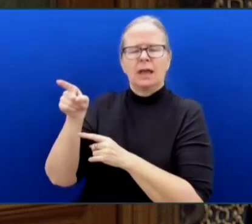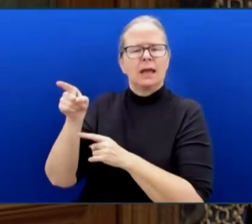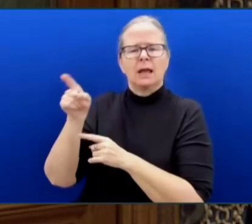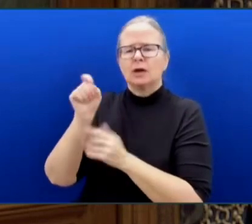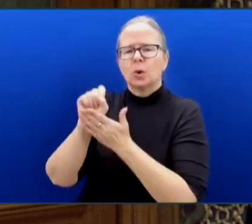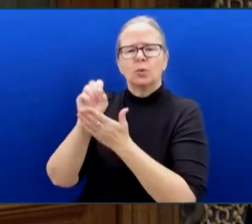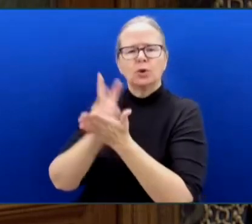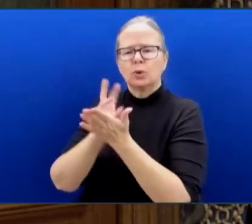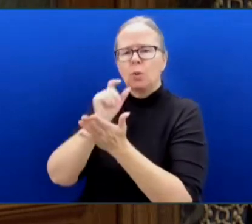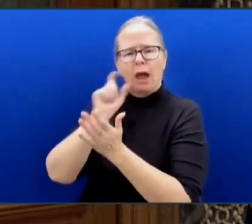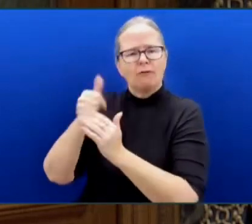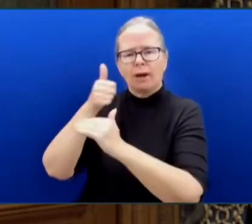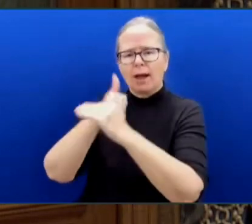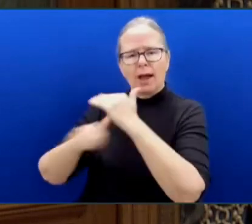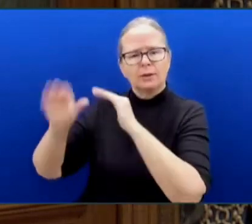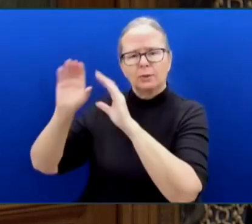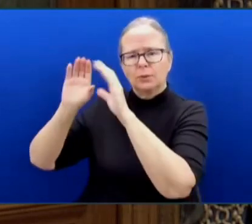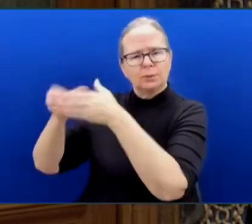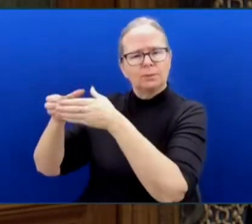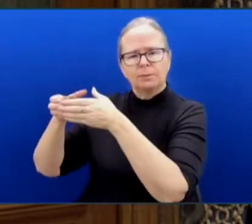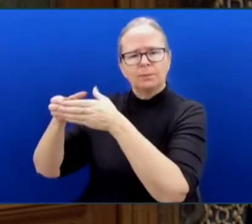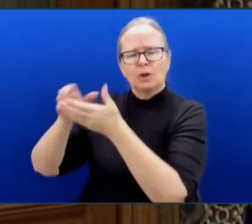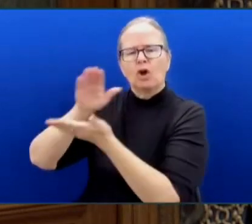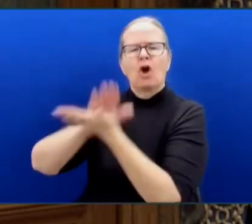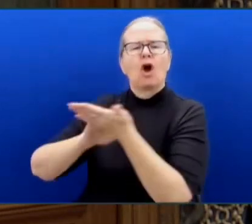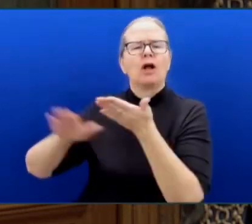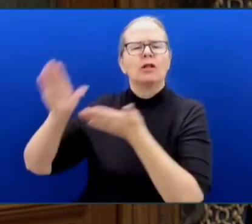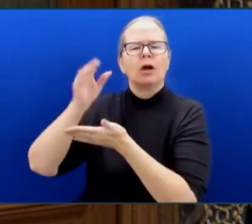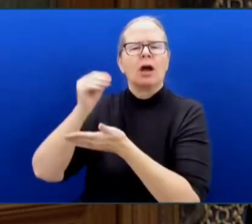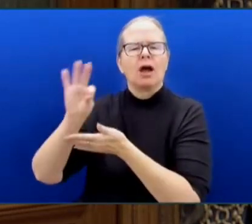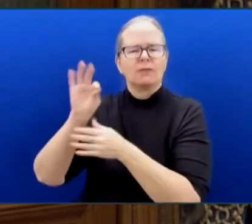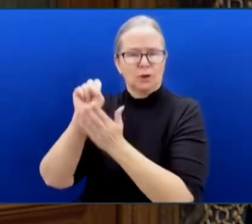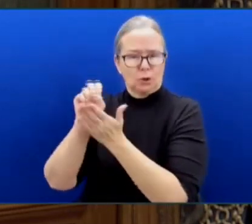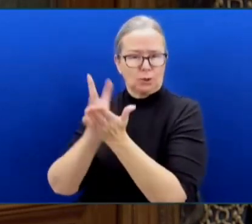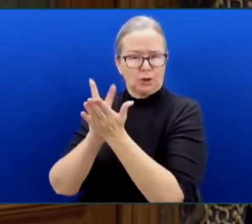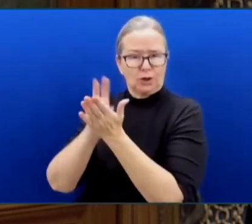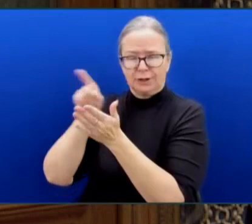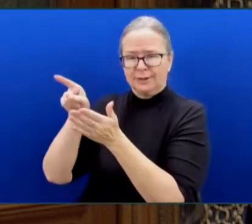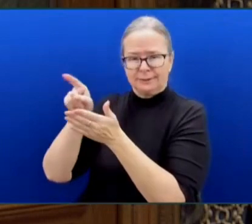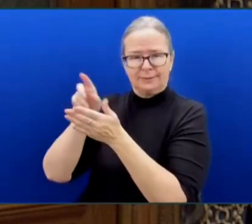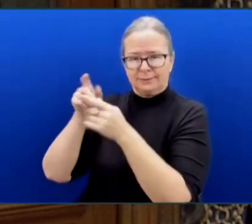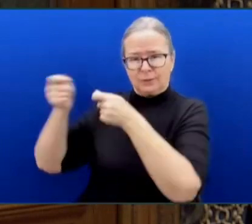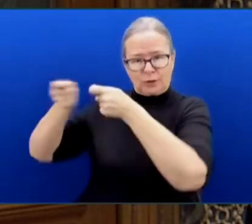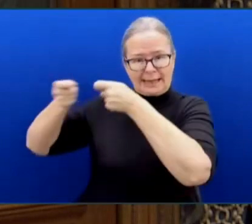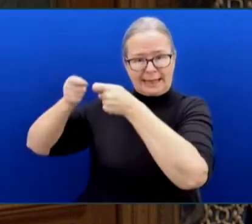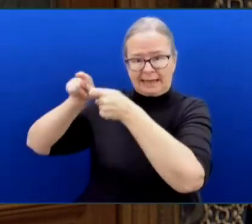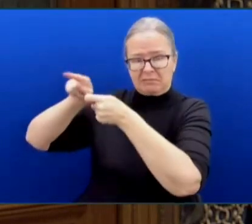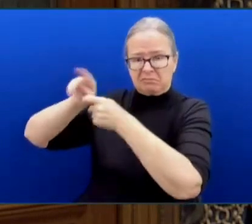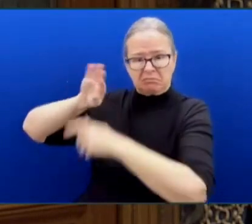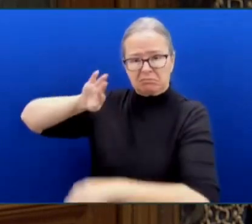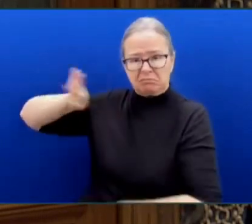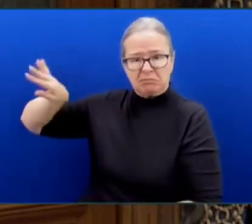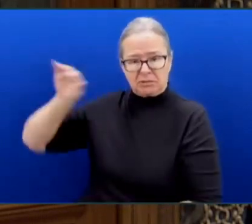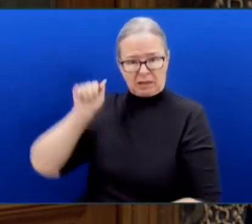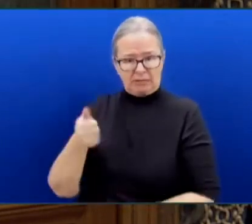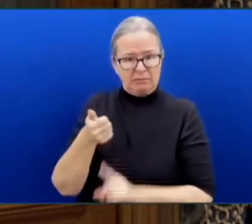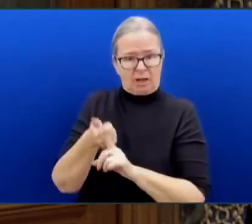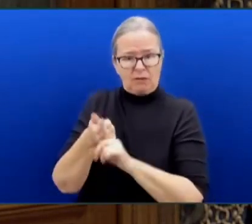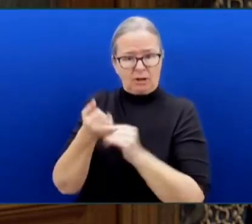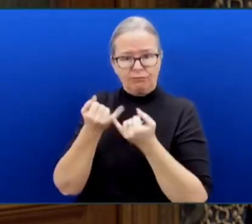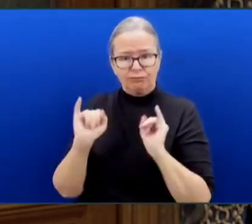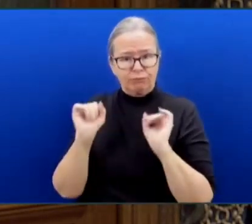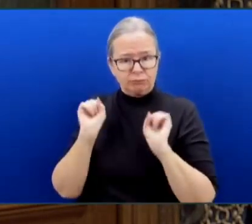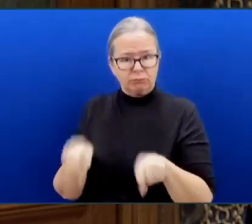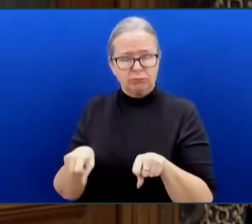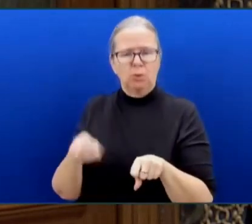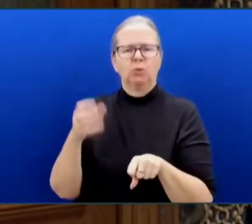families, protecting the social workers, Mr. Speaker. British Columbians have reason to be deeply concerned. The public